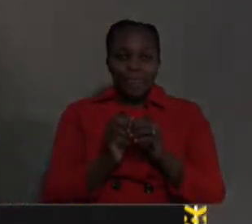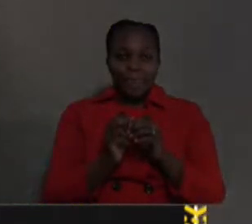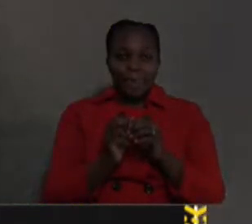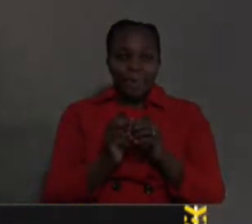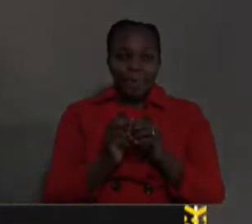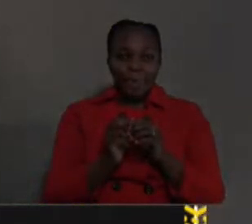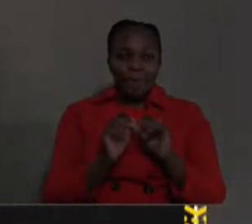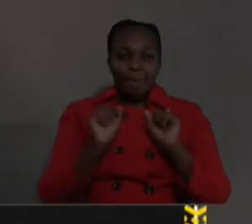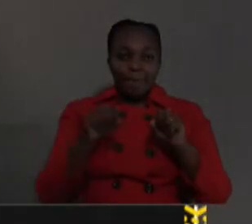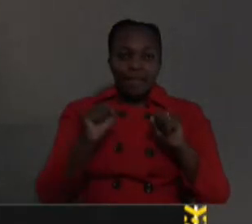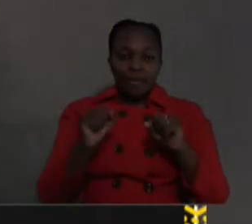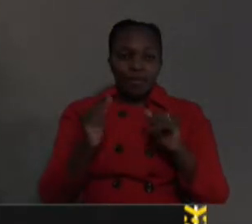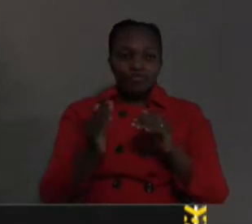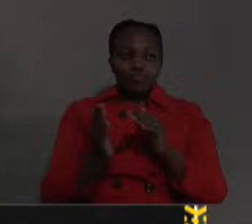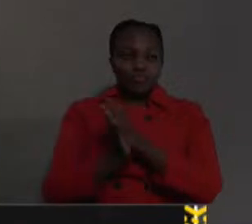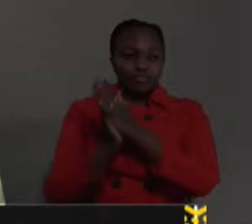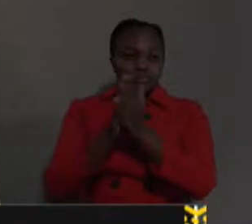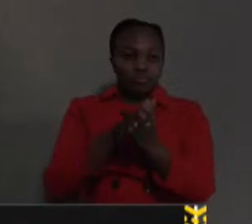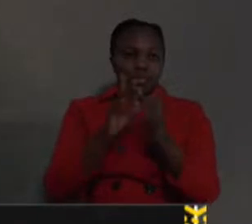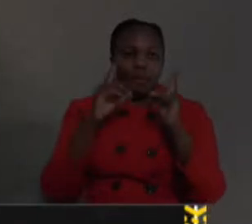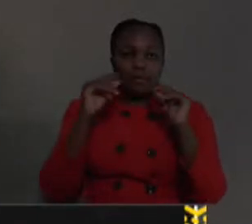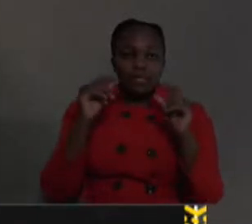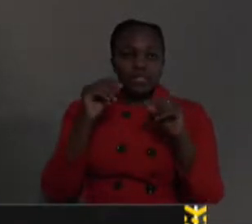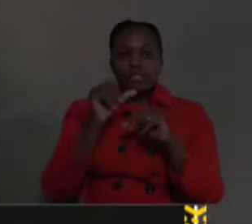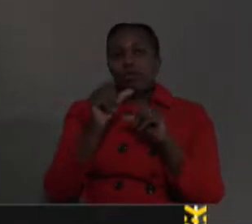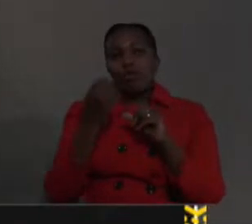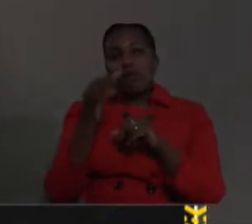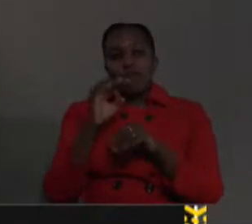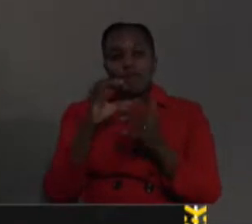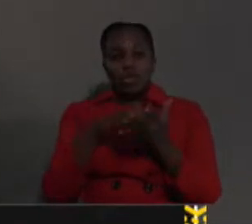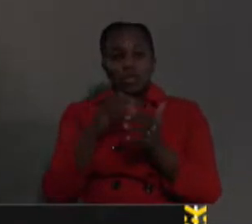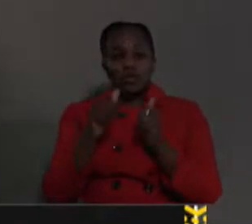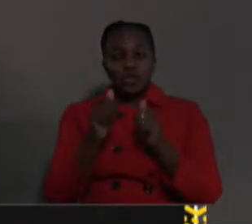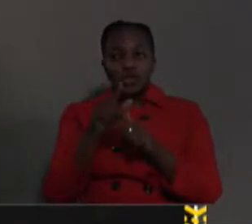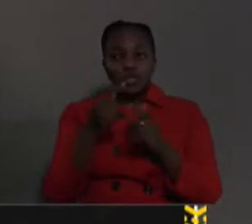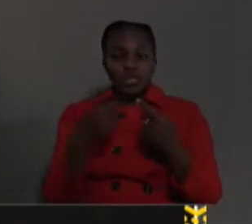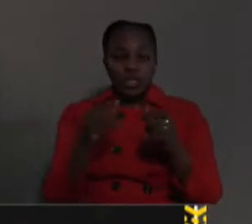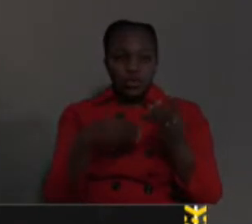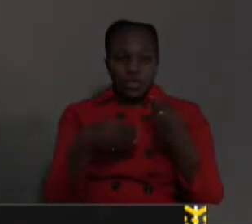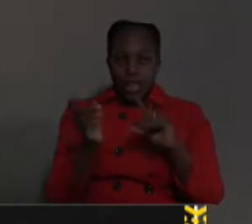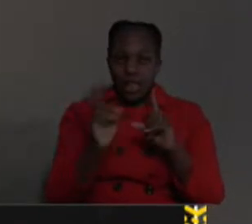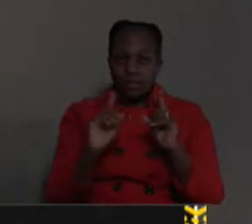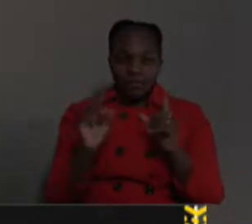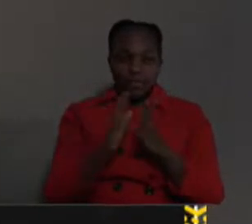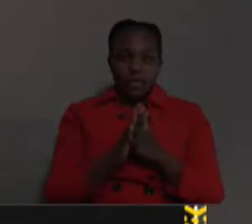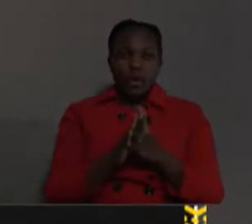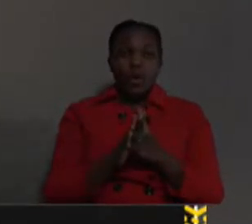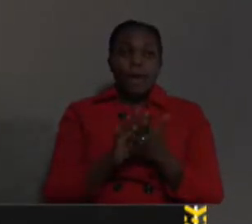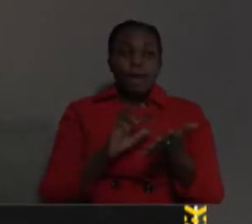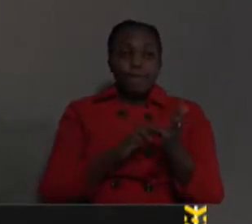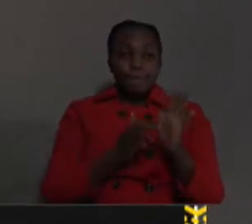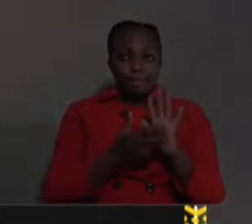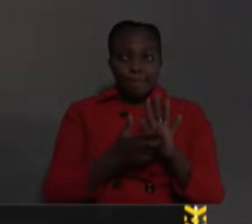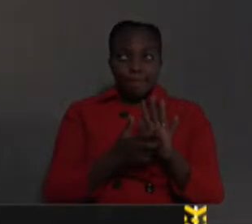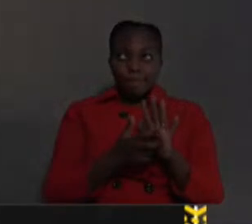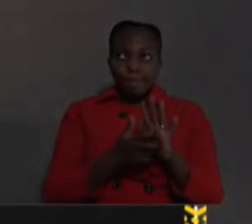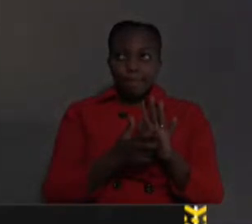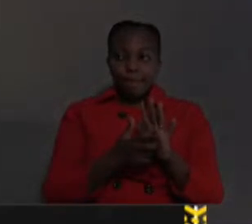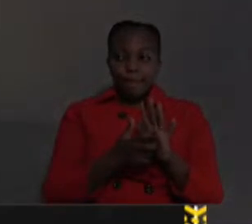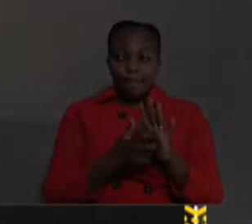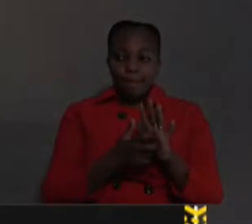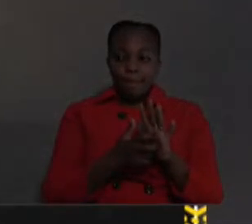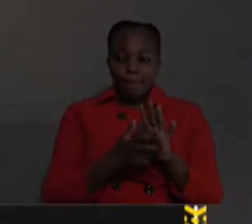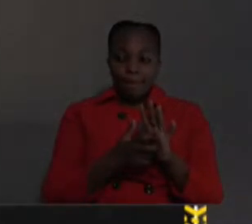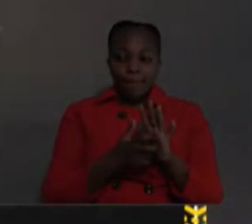pass across the message of the content you are trying to sell. At the end of the day, you would most likely not gain